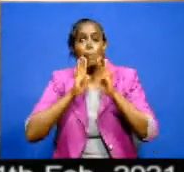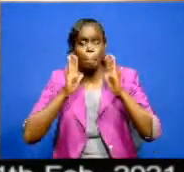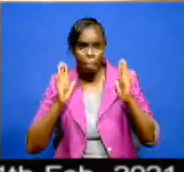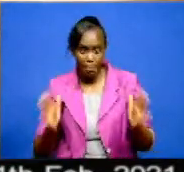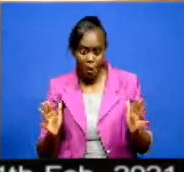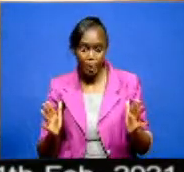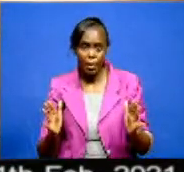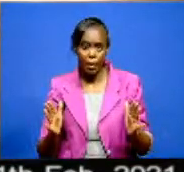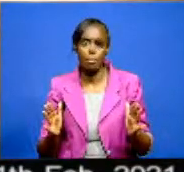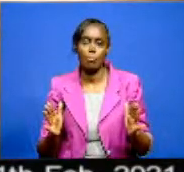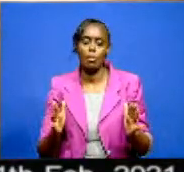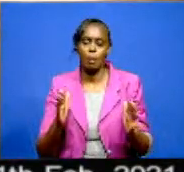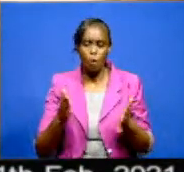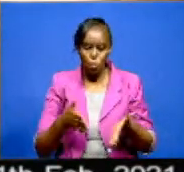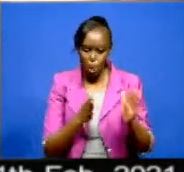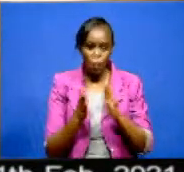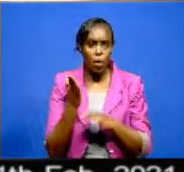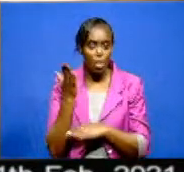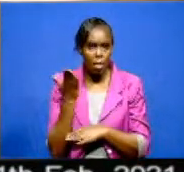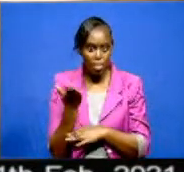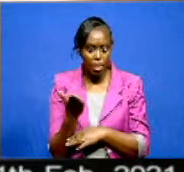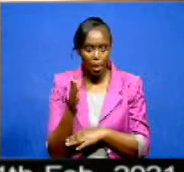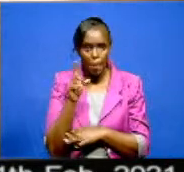And there must be a way of